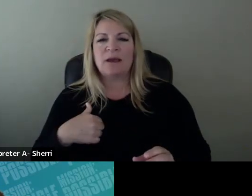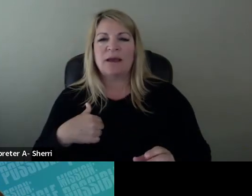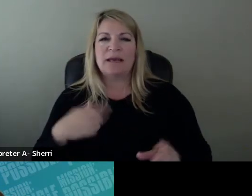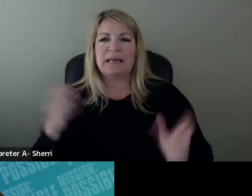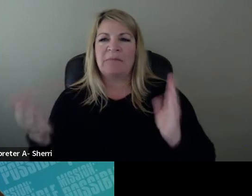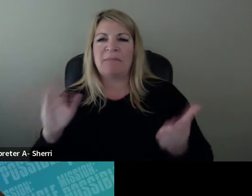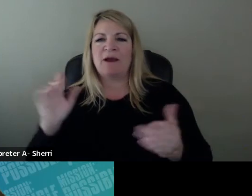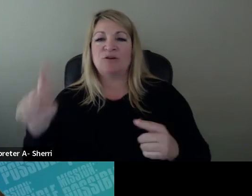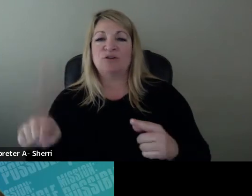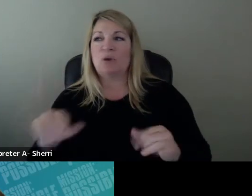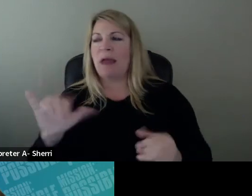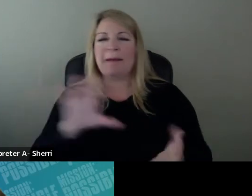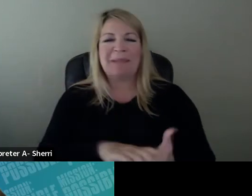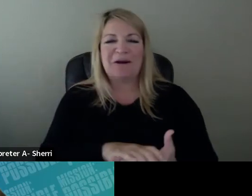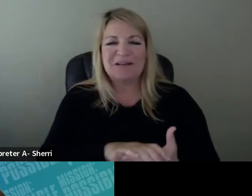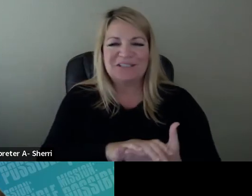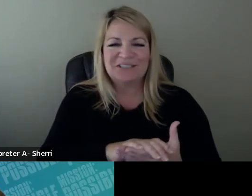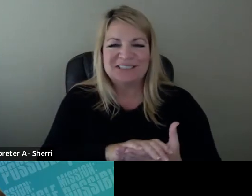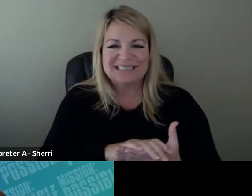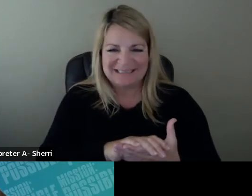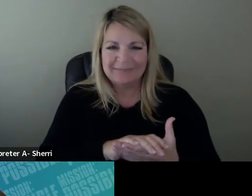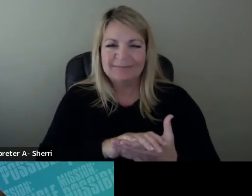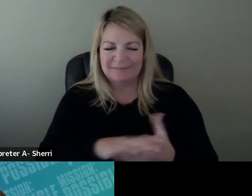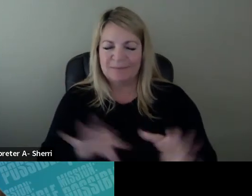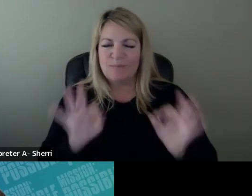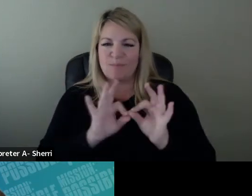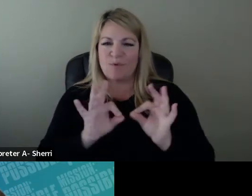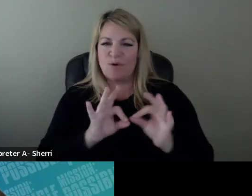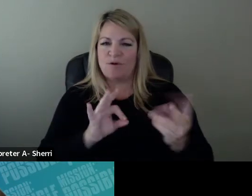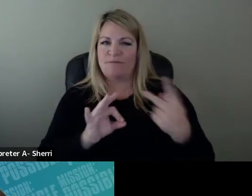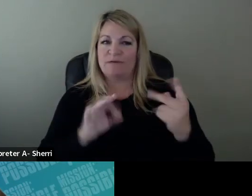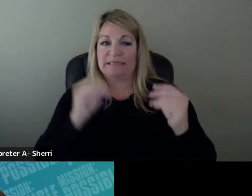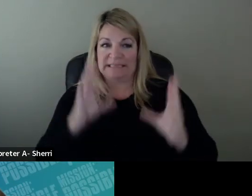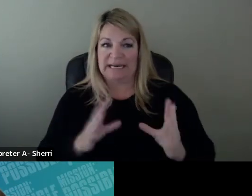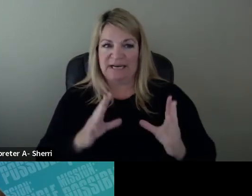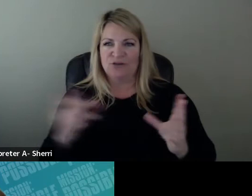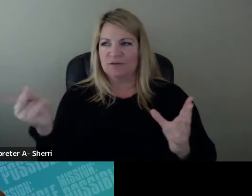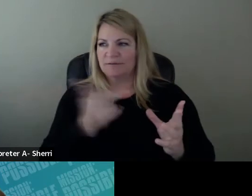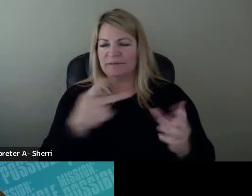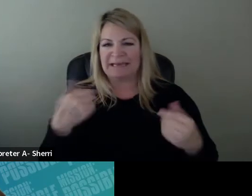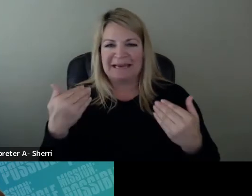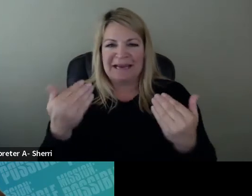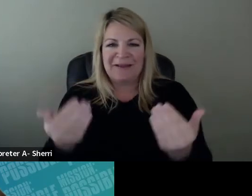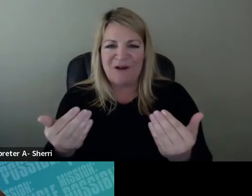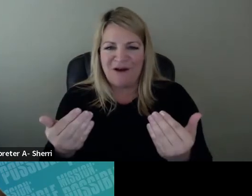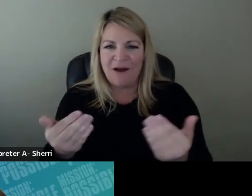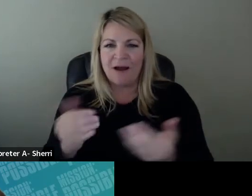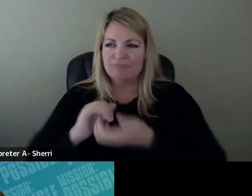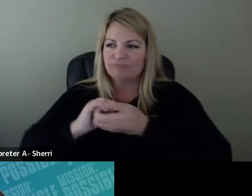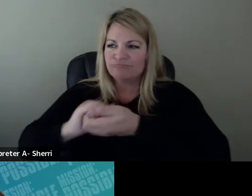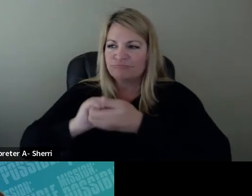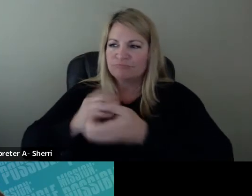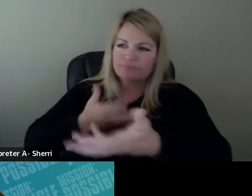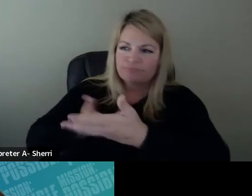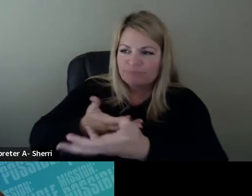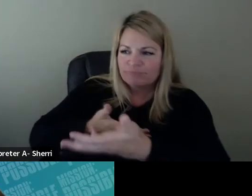a marriage, right? And it's definitely important for our teachers to get along and build rapport.